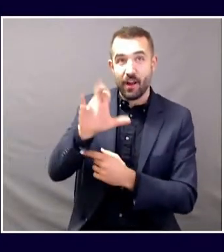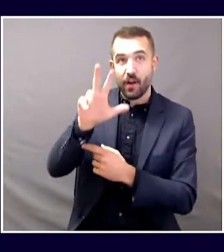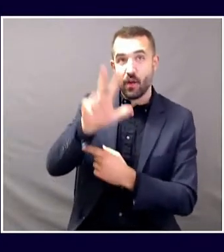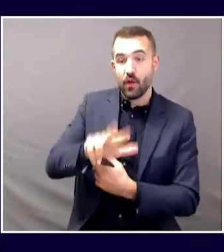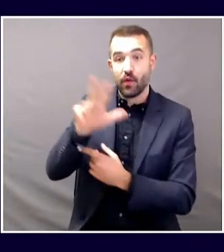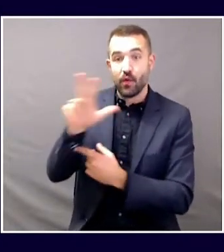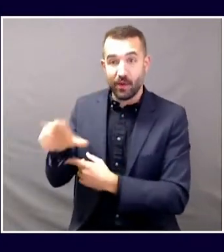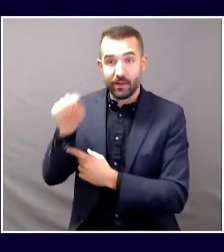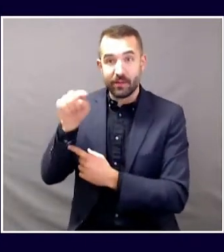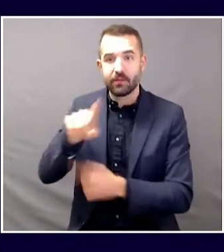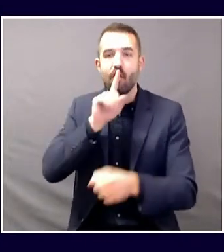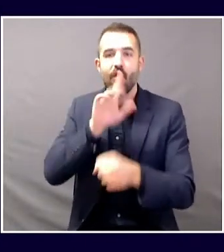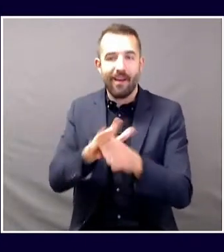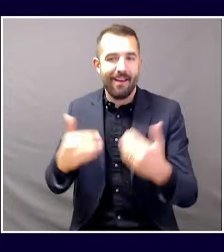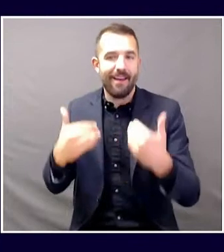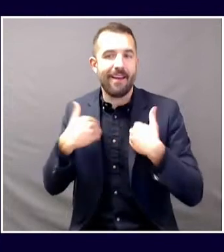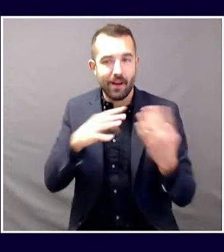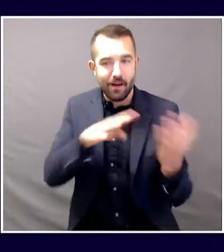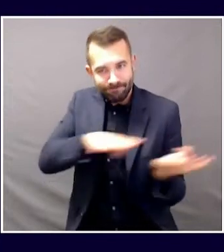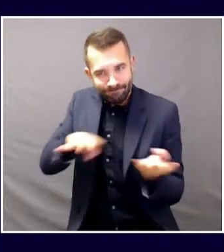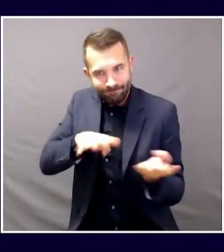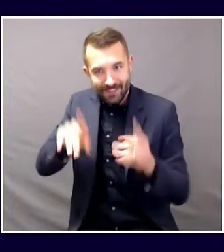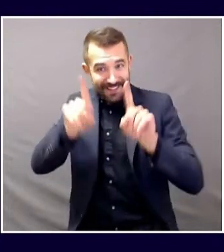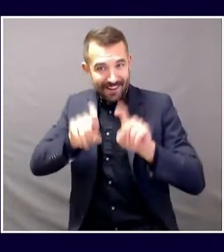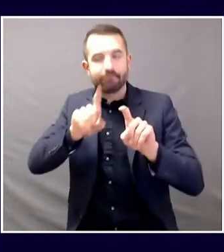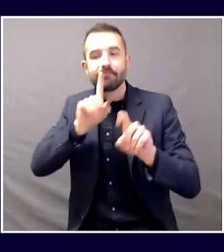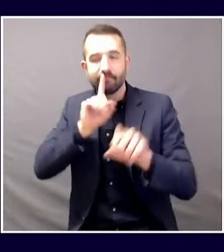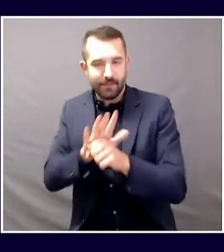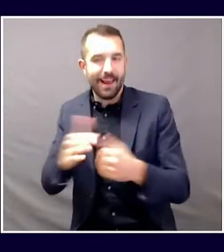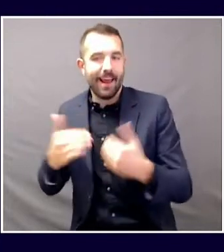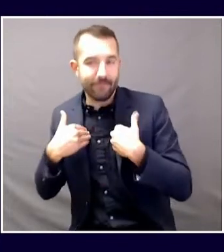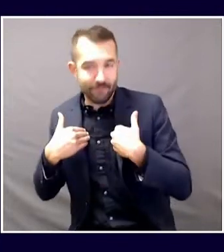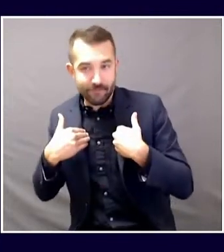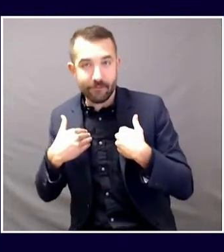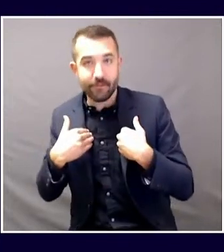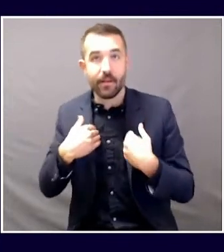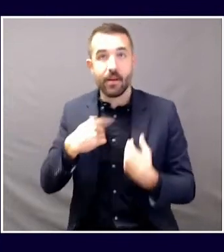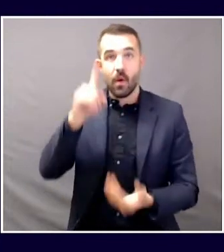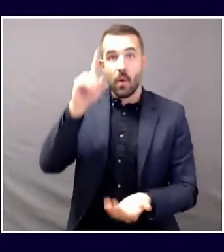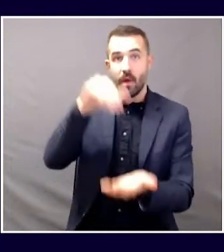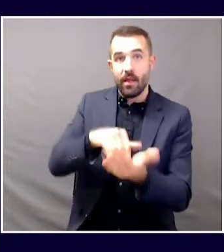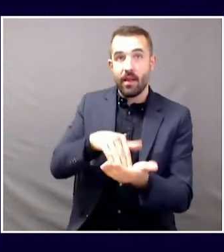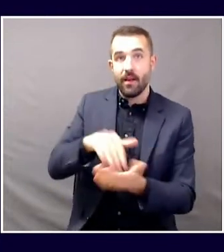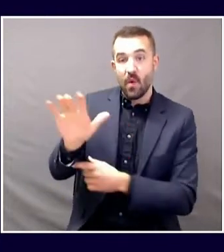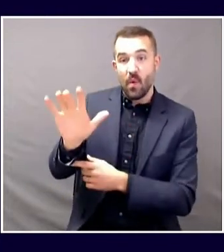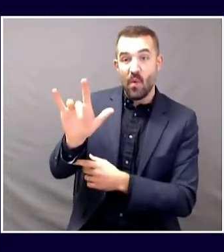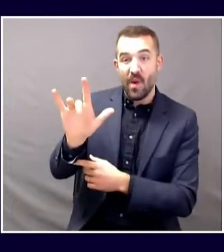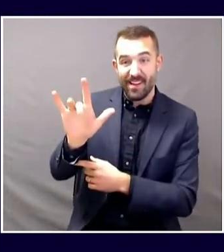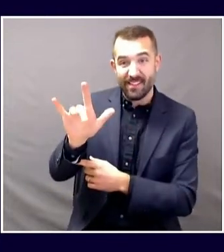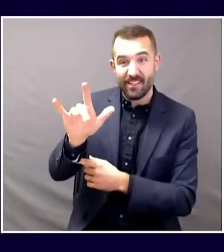8,933 are confirmed cases and 1,025 are probable cases.